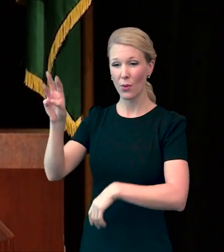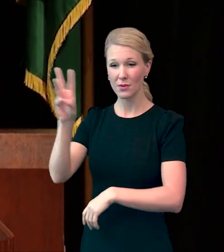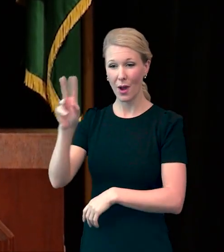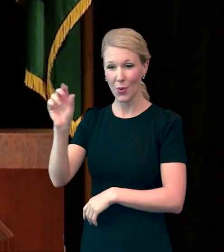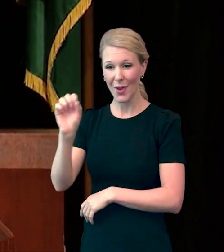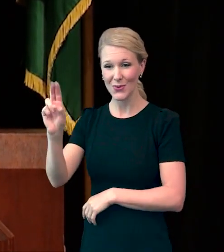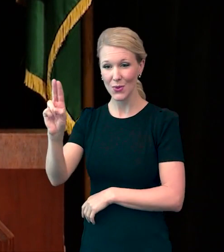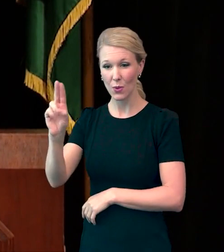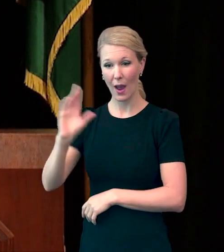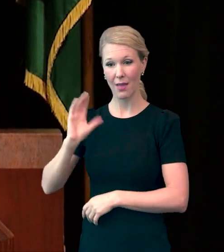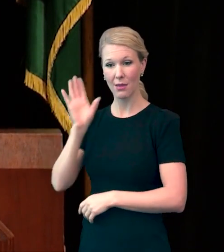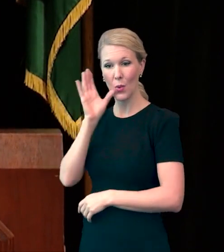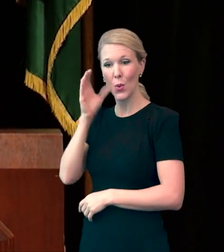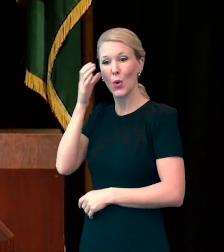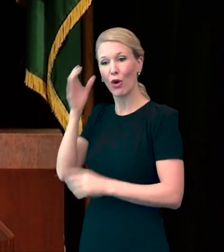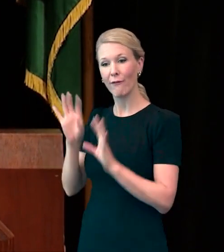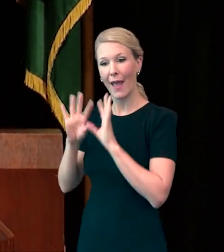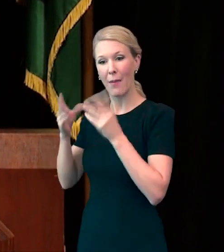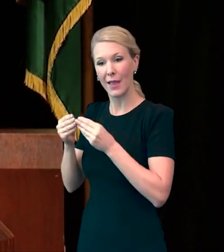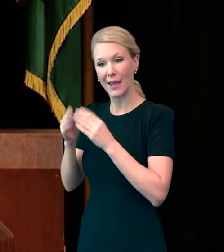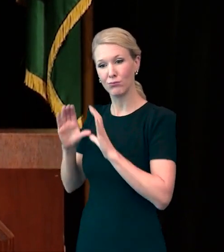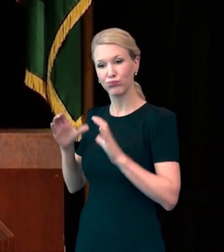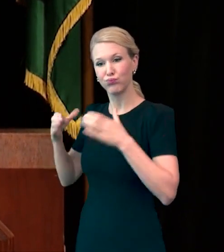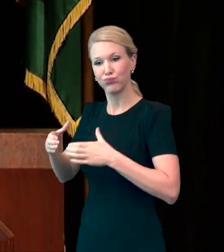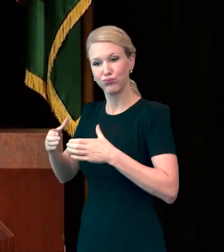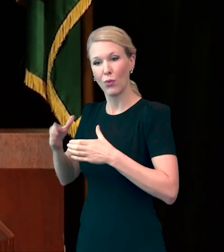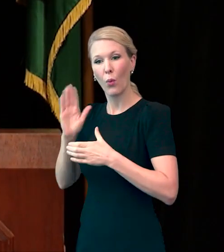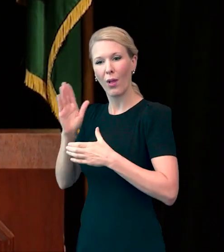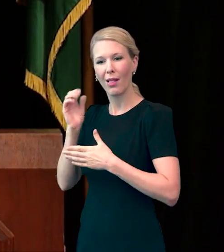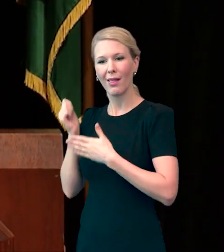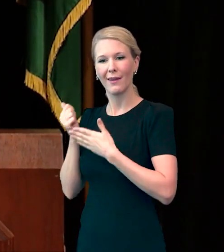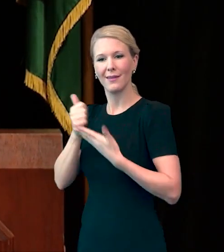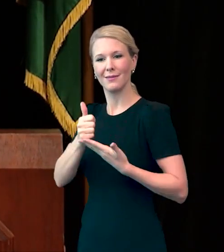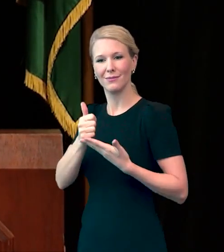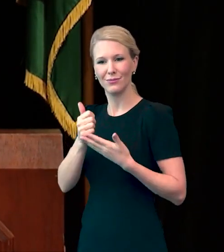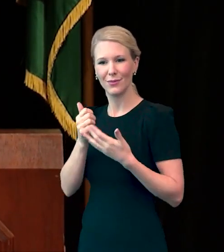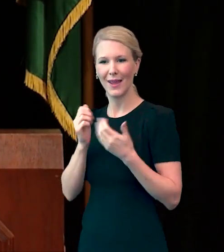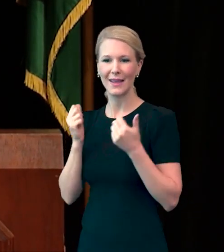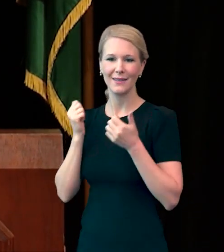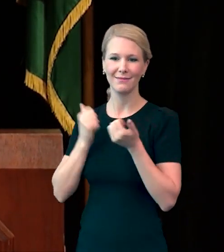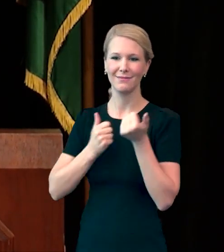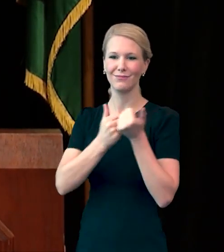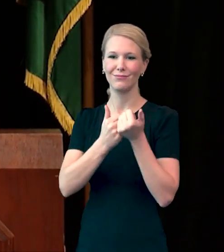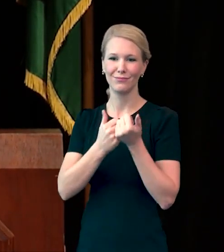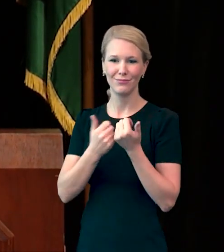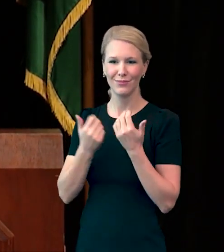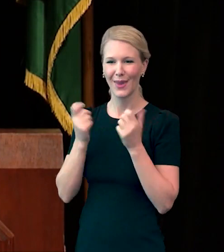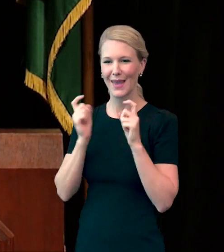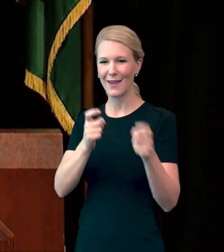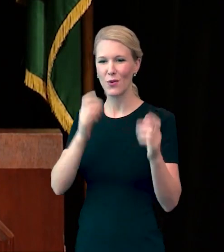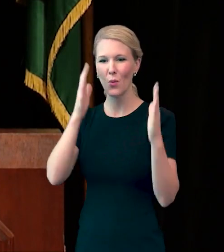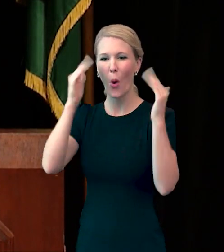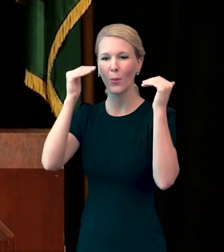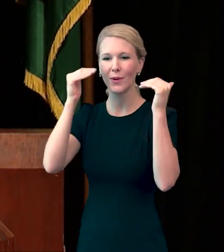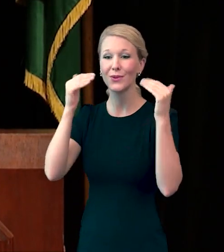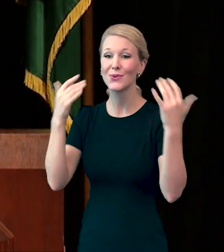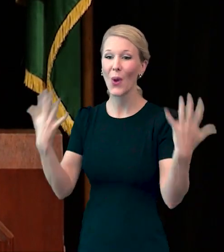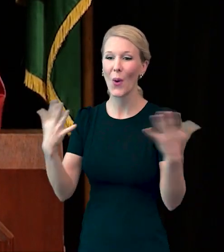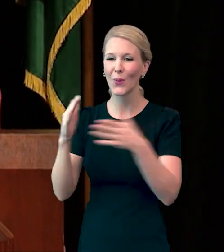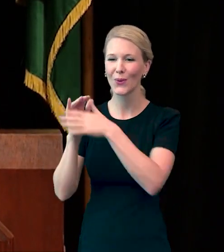May WSU and the Cougar family continue to be your fountain of hope as we face the future united in